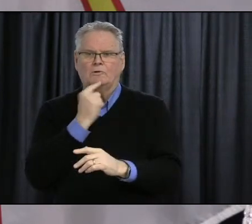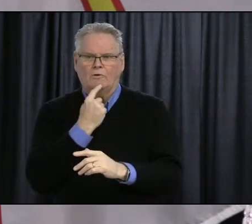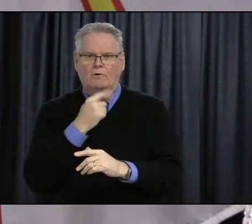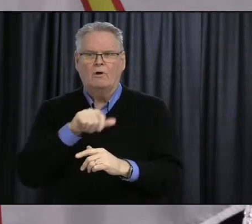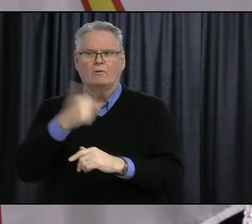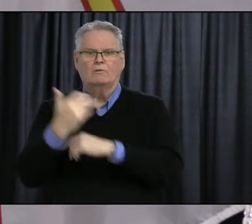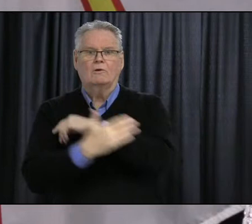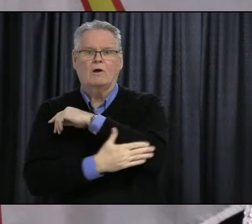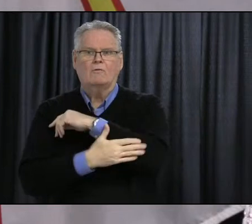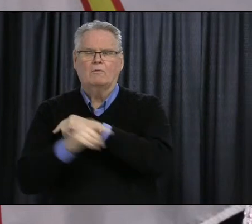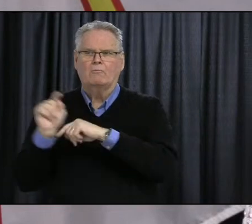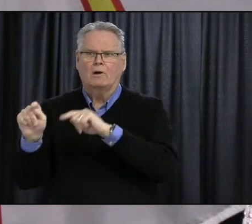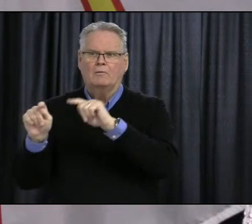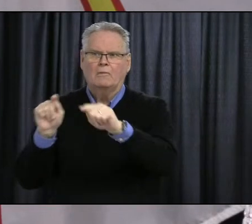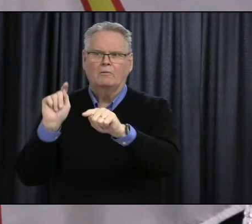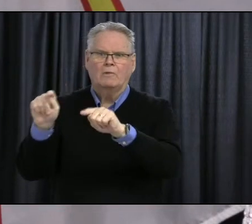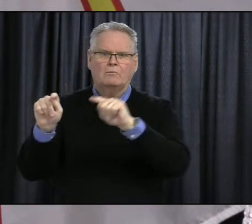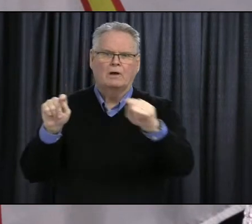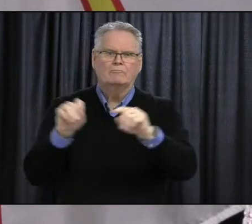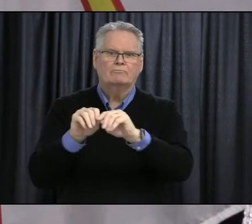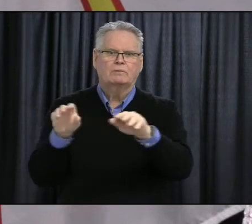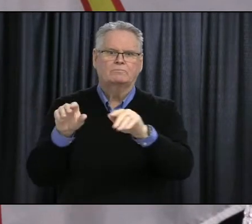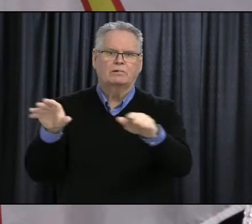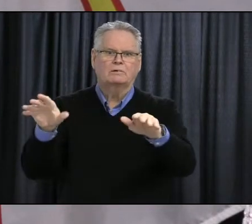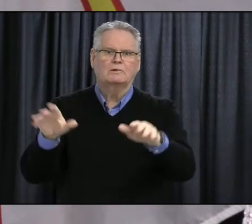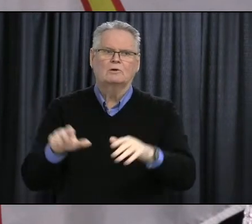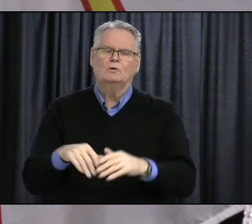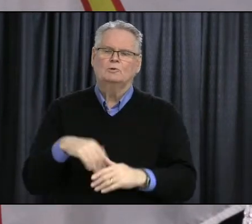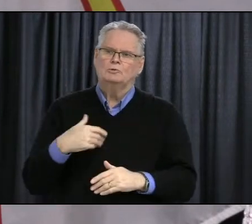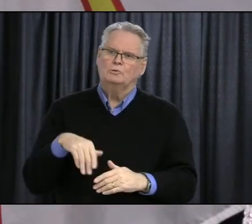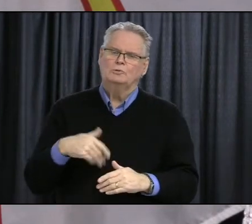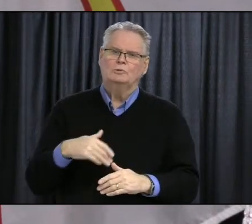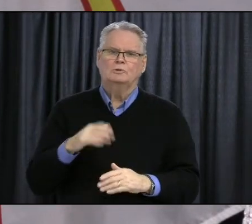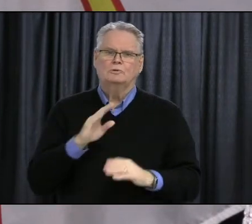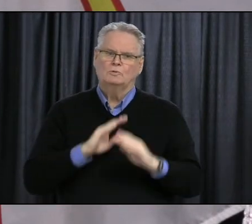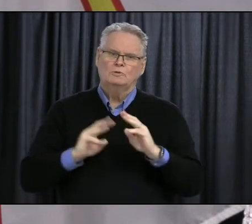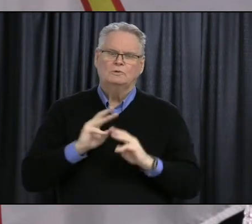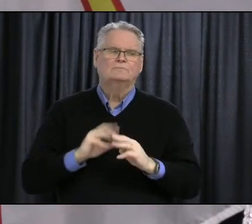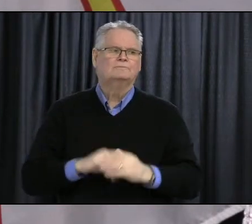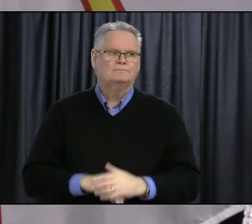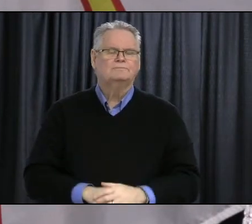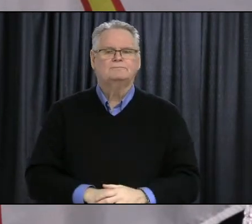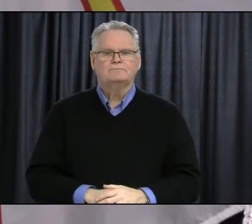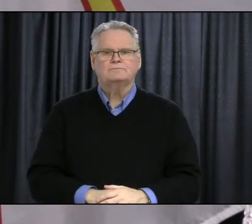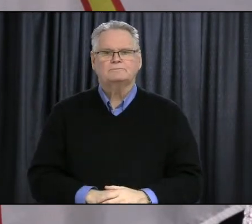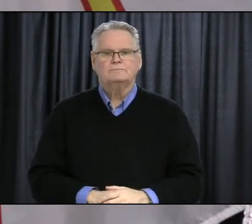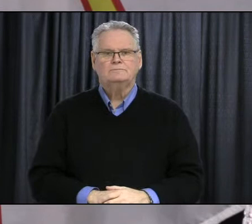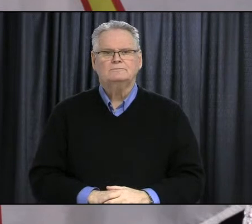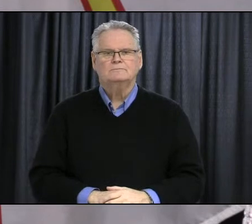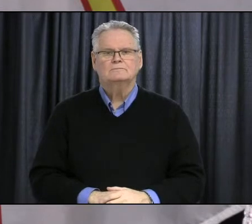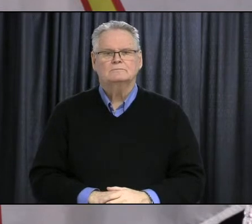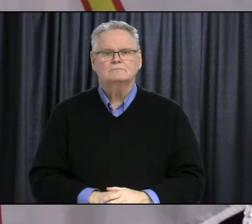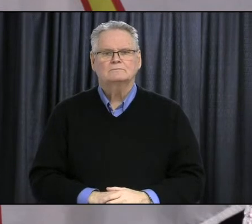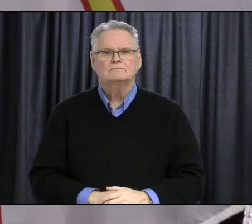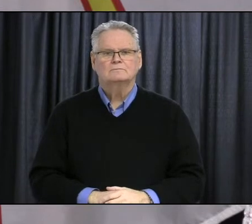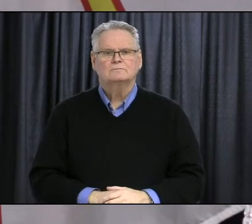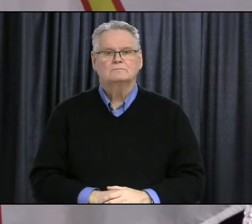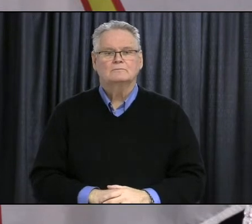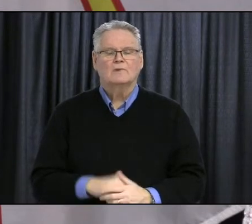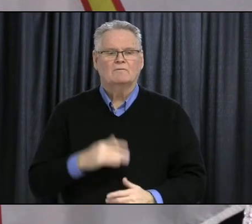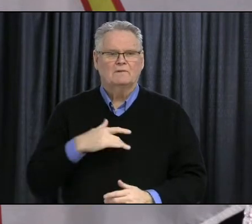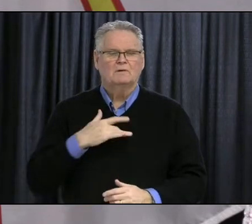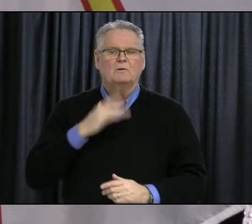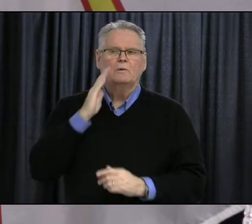will almost certainly see cases of this new variant in this province. We will not be able to stop it from coming if it is